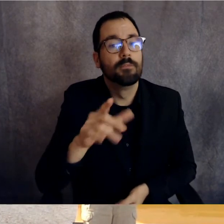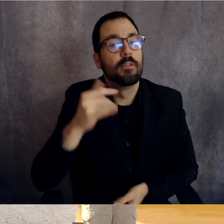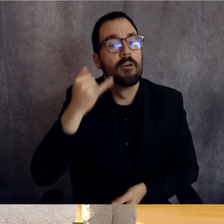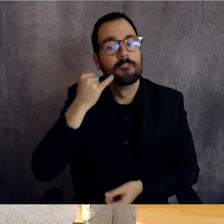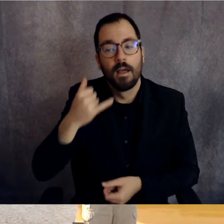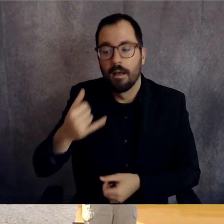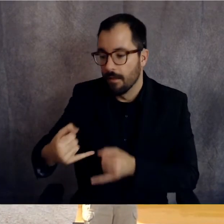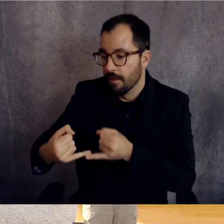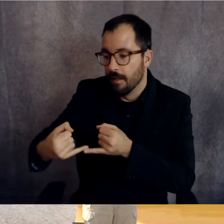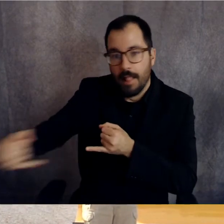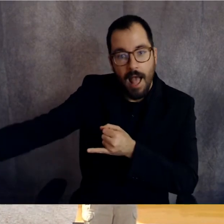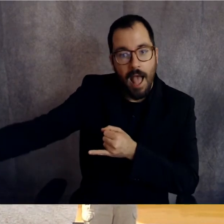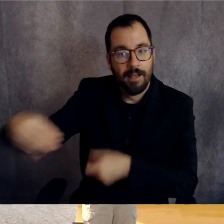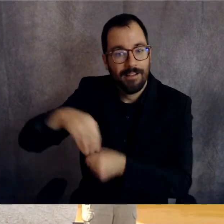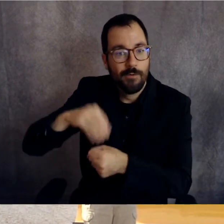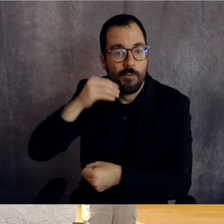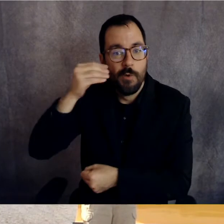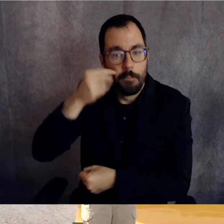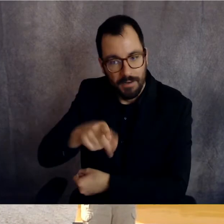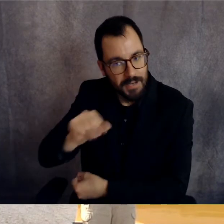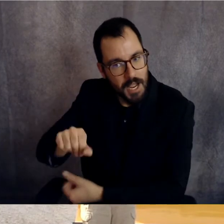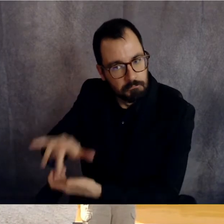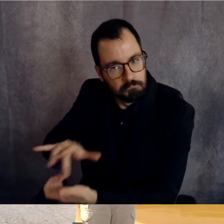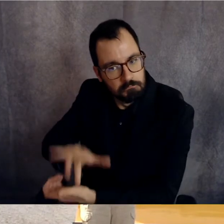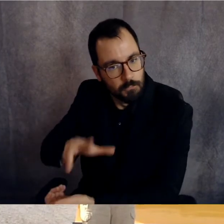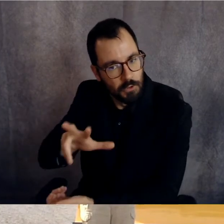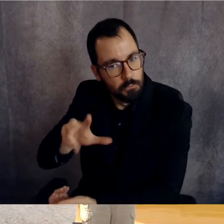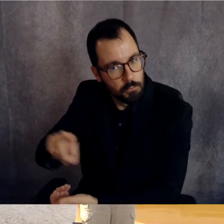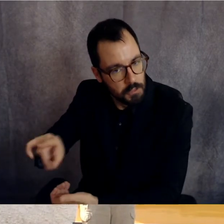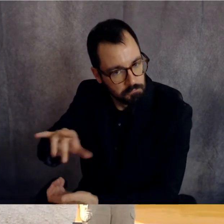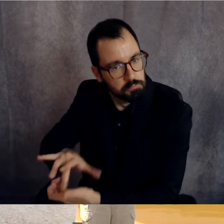if you have one. You can visit the city's website at